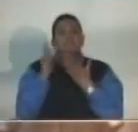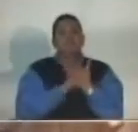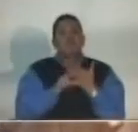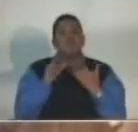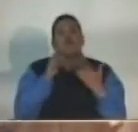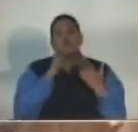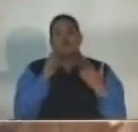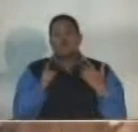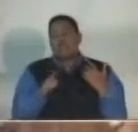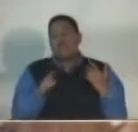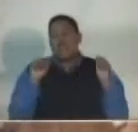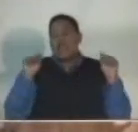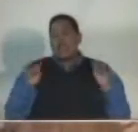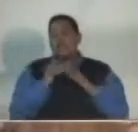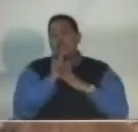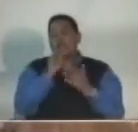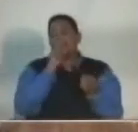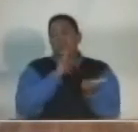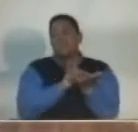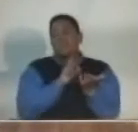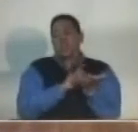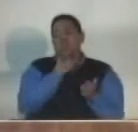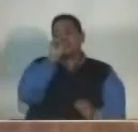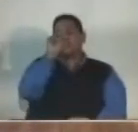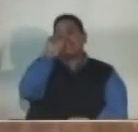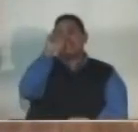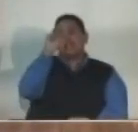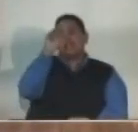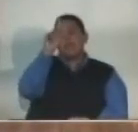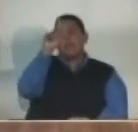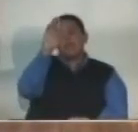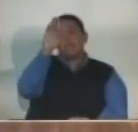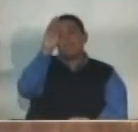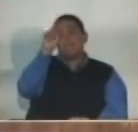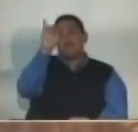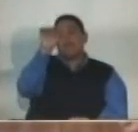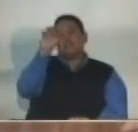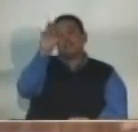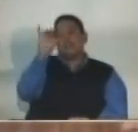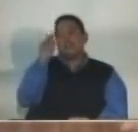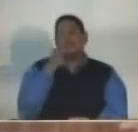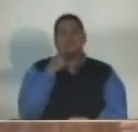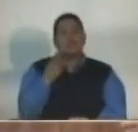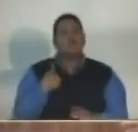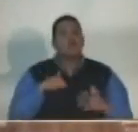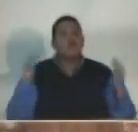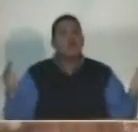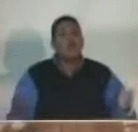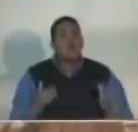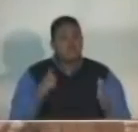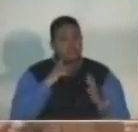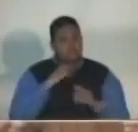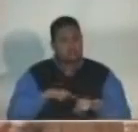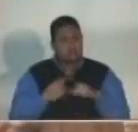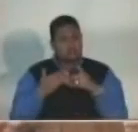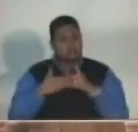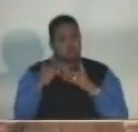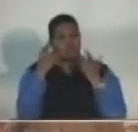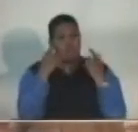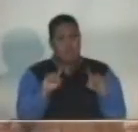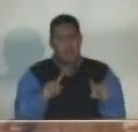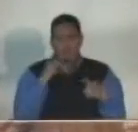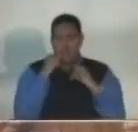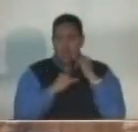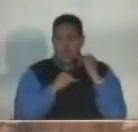ably led by Dr. Tamika Benjamin, states. And we're encouraging STEM initiatives too.